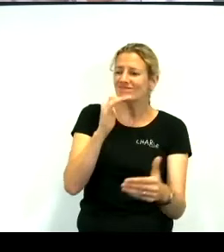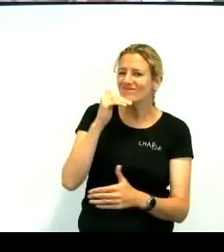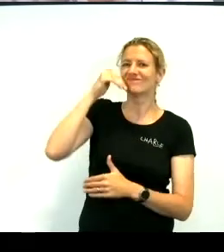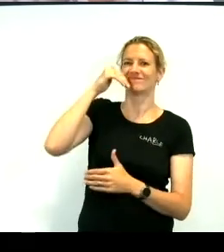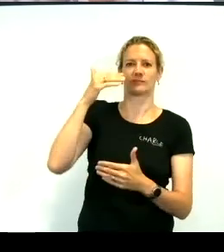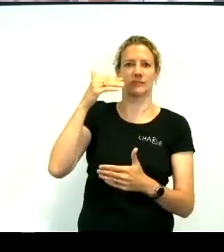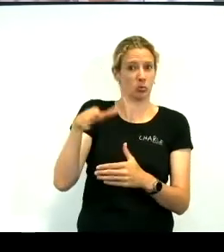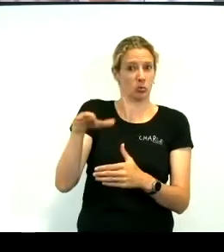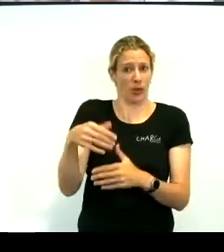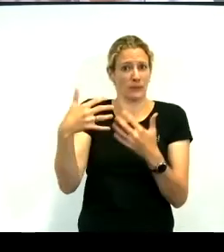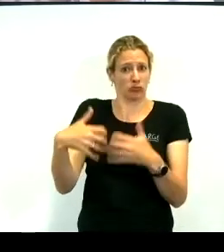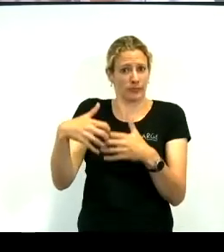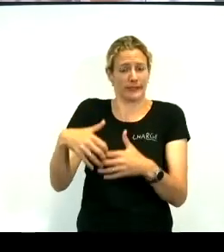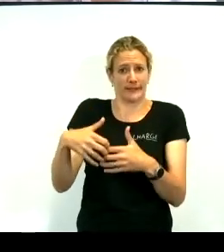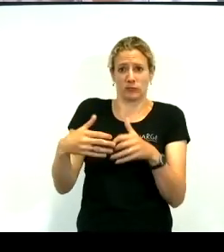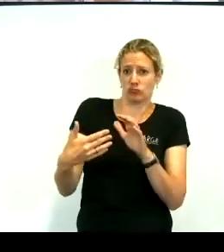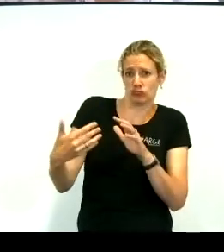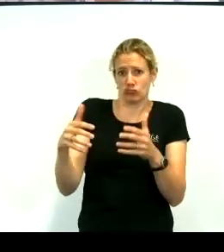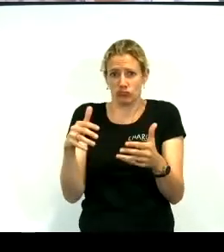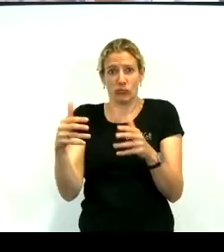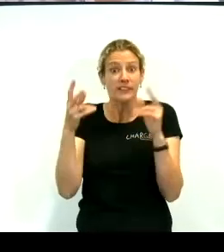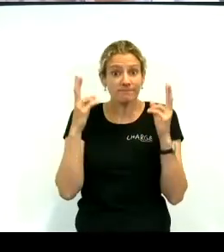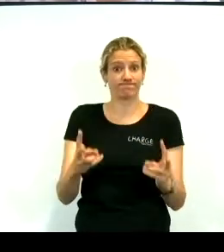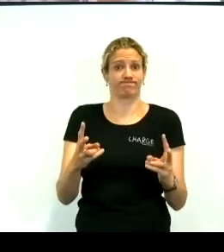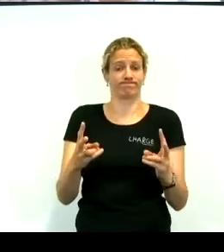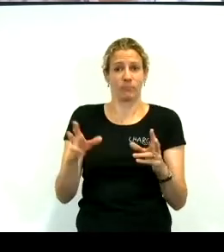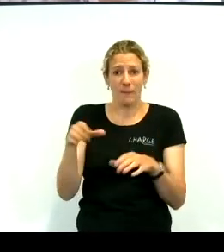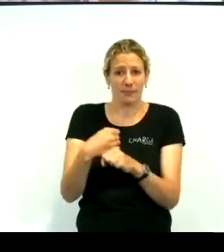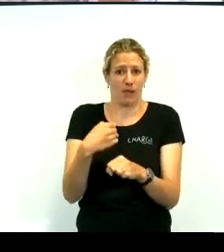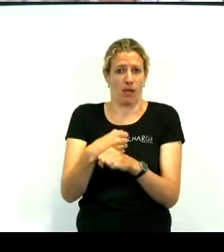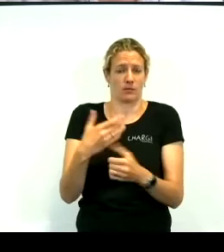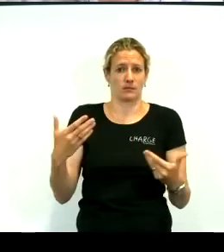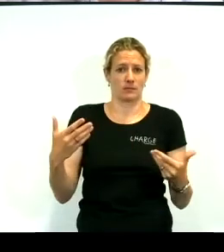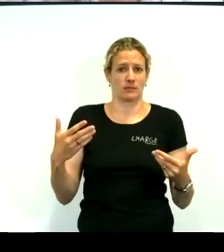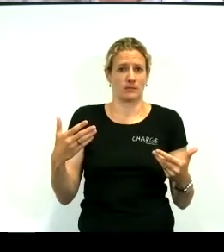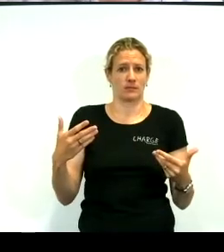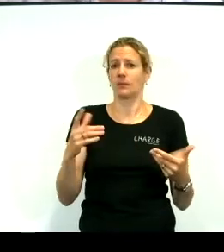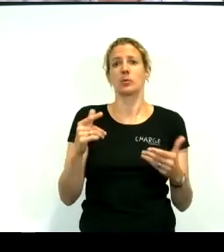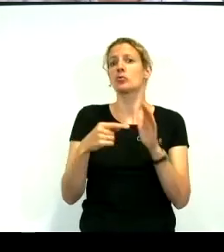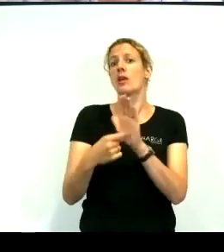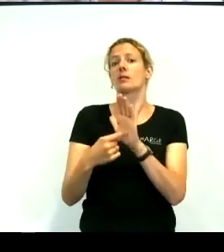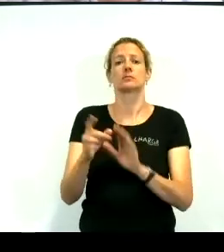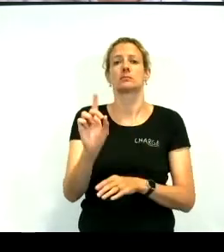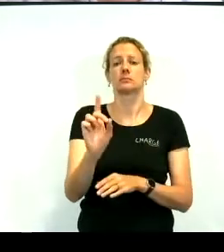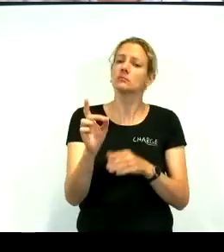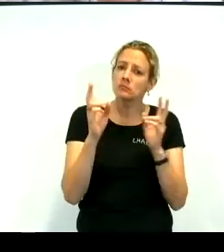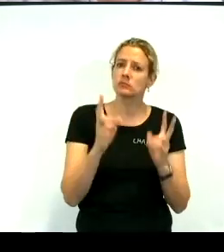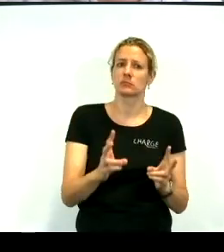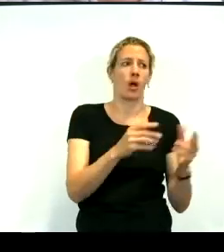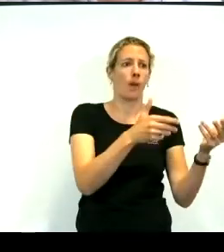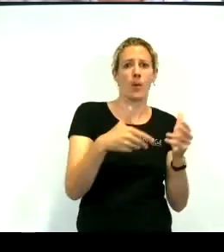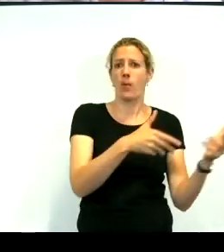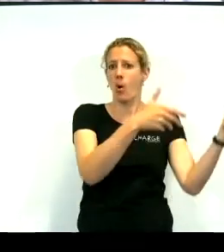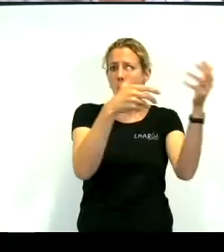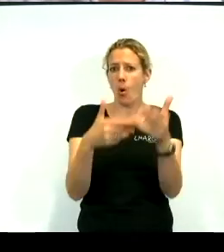real activities and objects to help create a simple social story for her. I